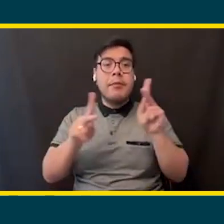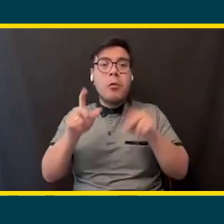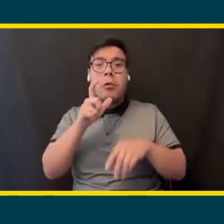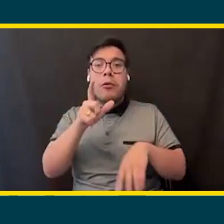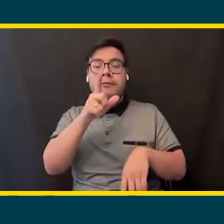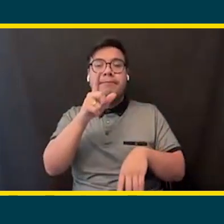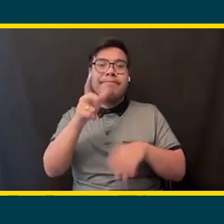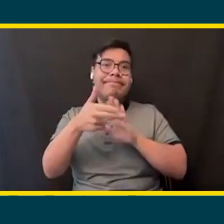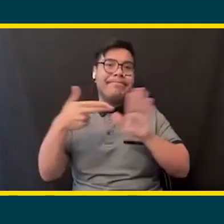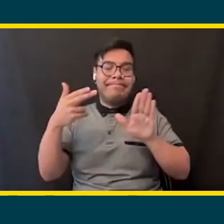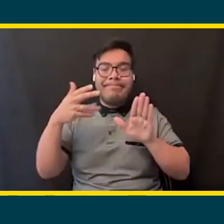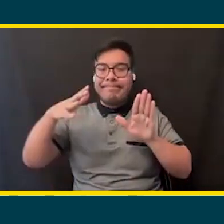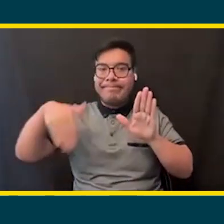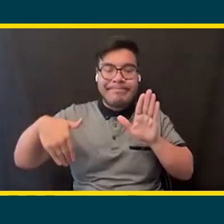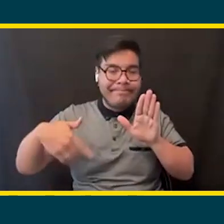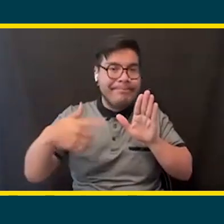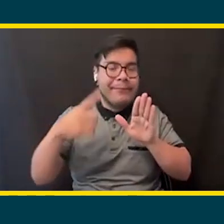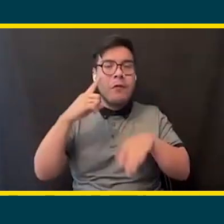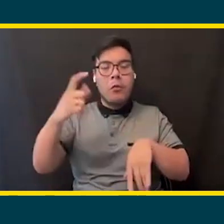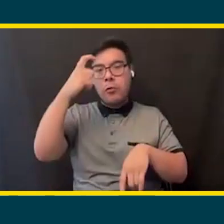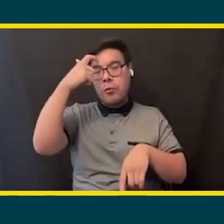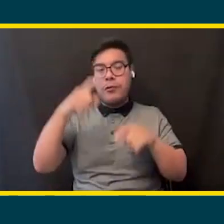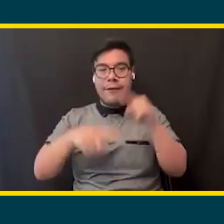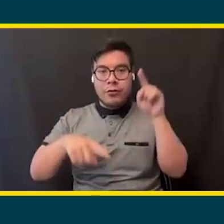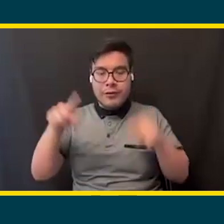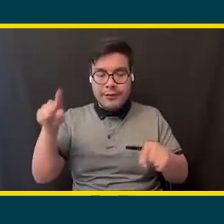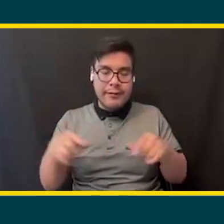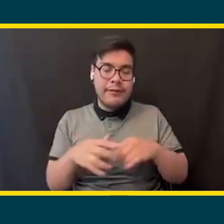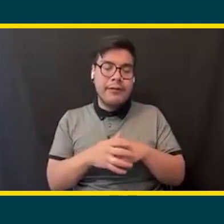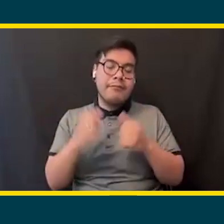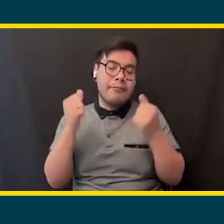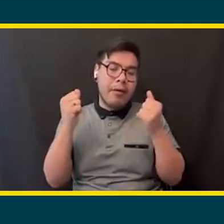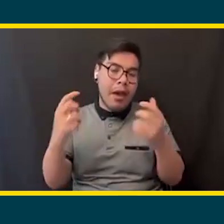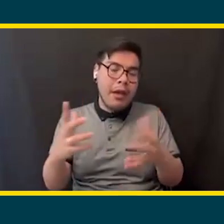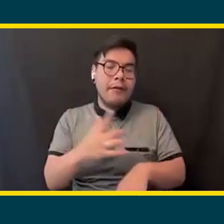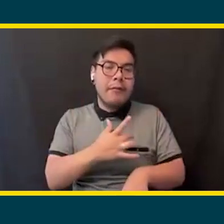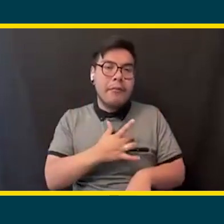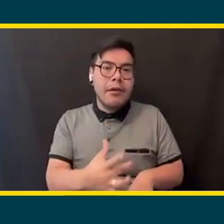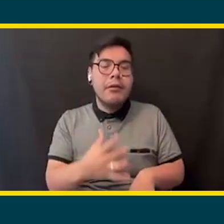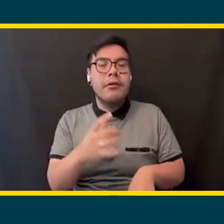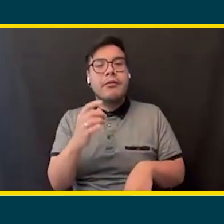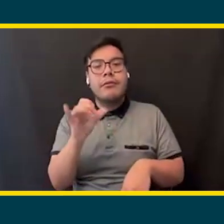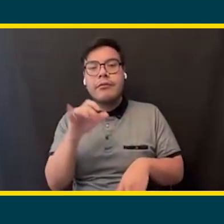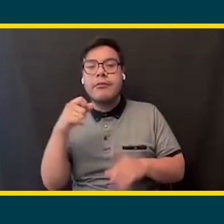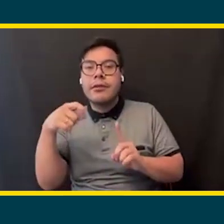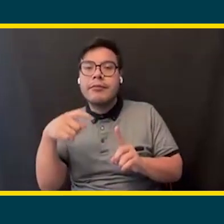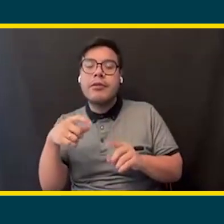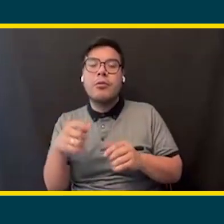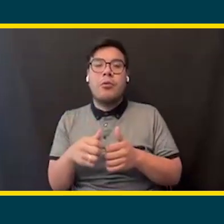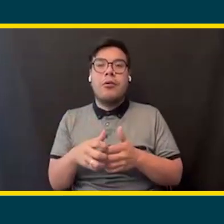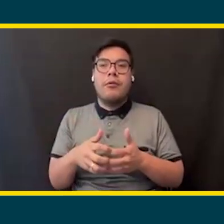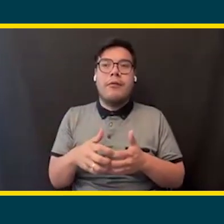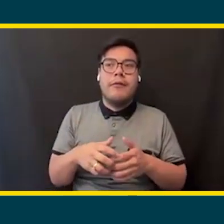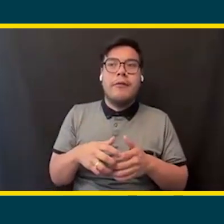any neurodivergency, having many of the mannerisms of like doing stimming or fidgeting or